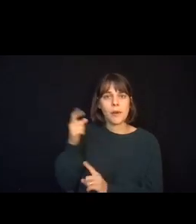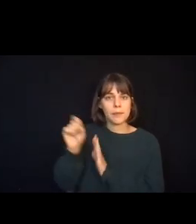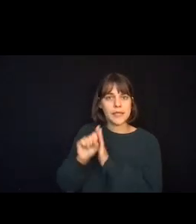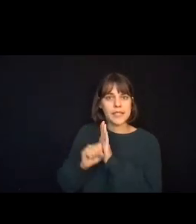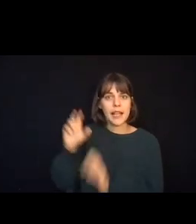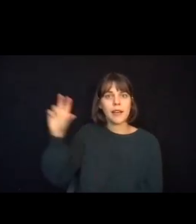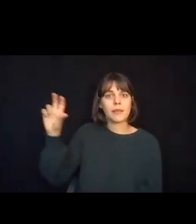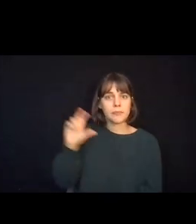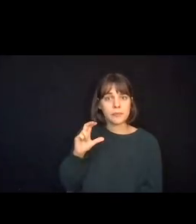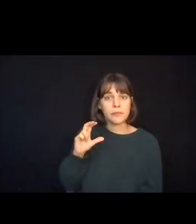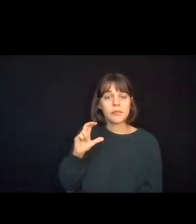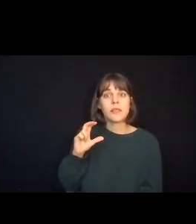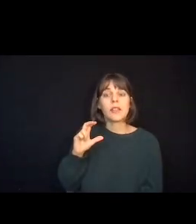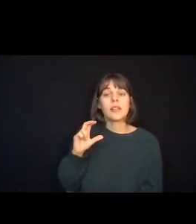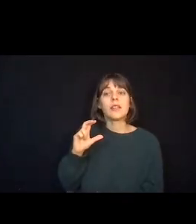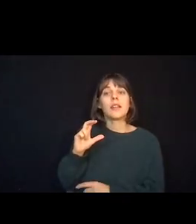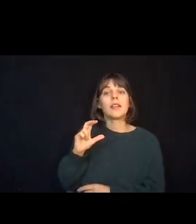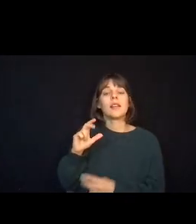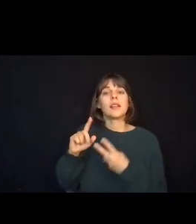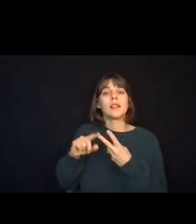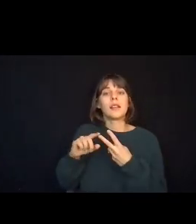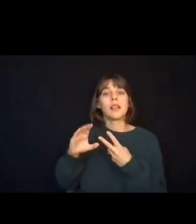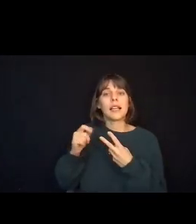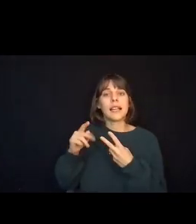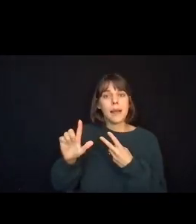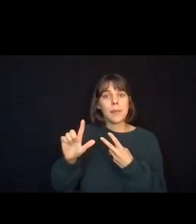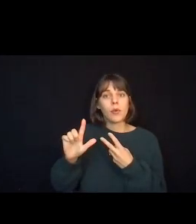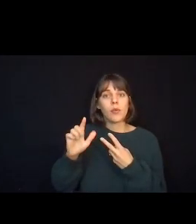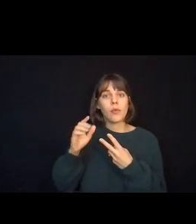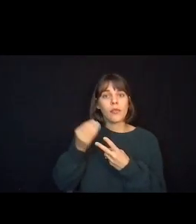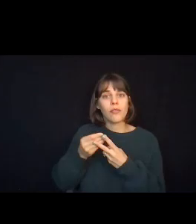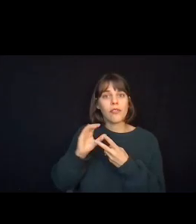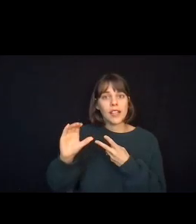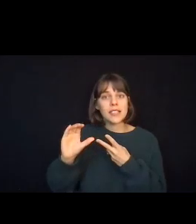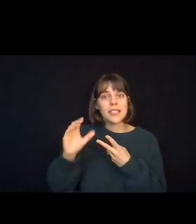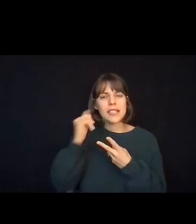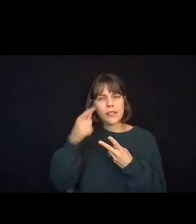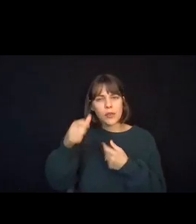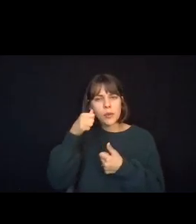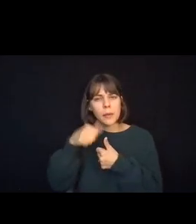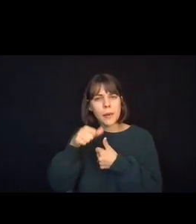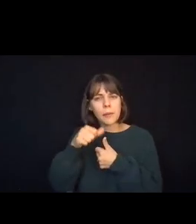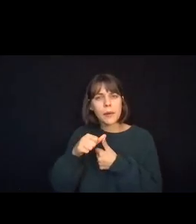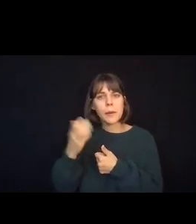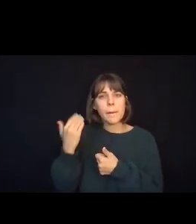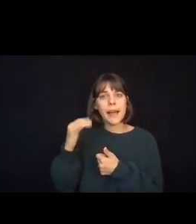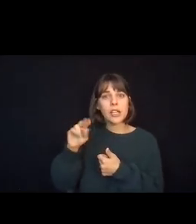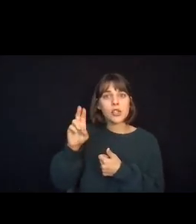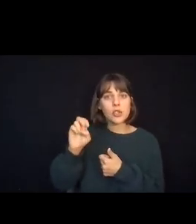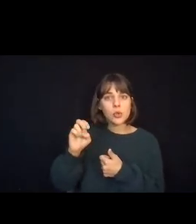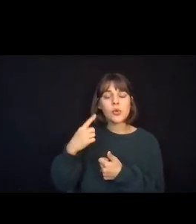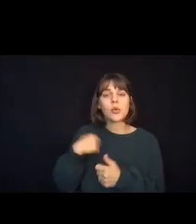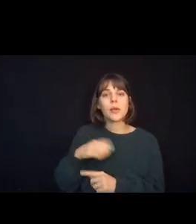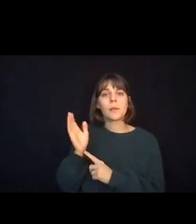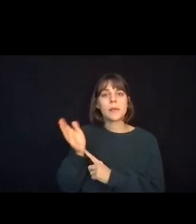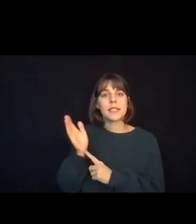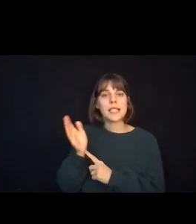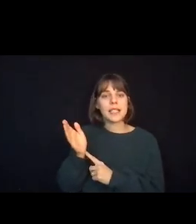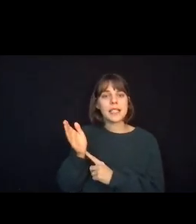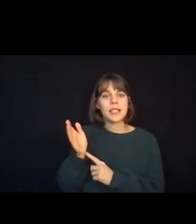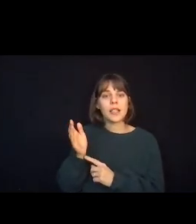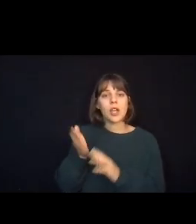state. The capital funds, so I don't know if anyone remembers, back in June, we presented an